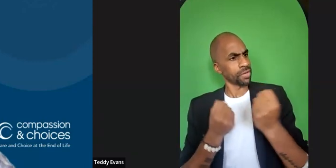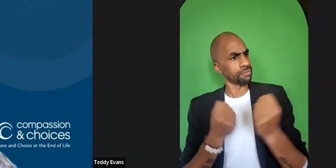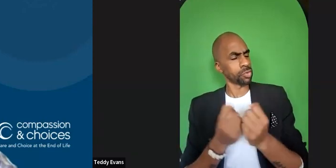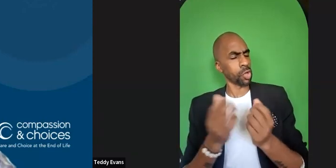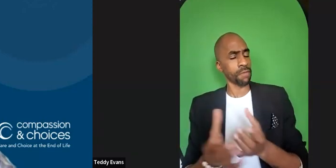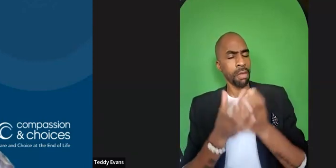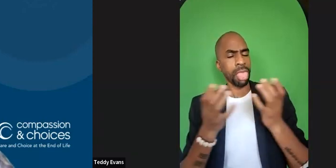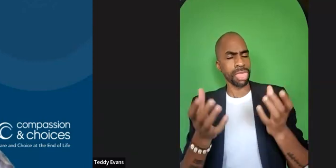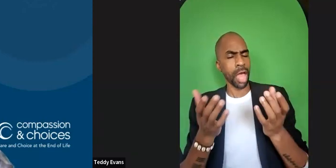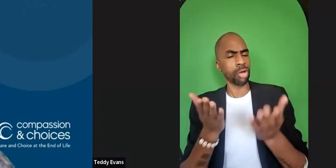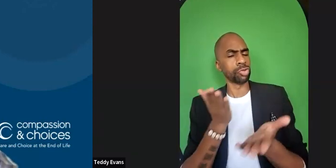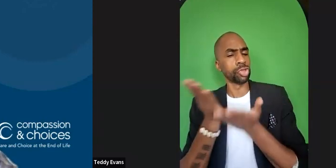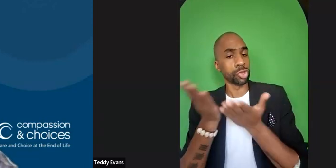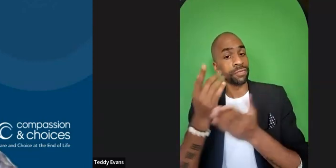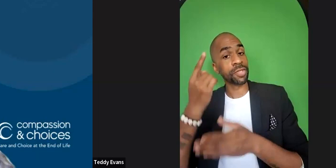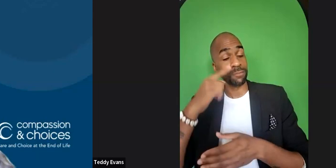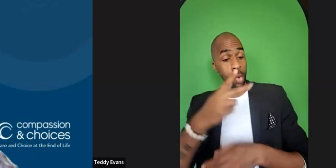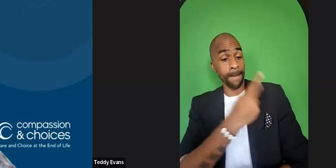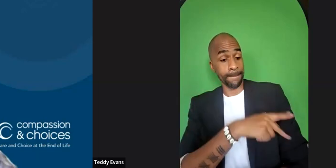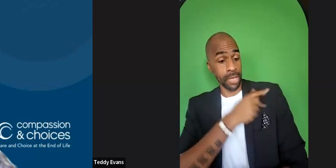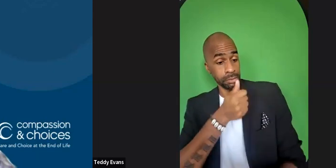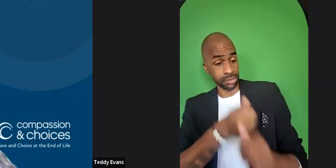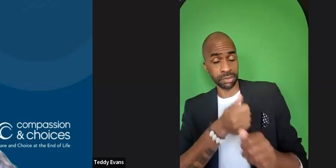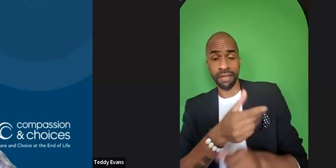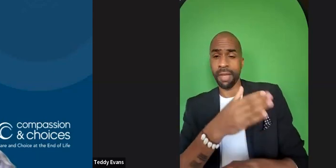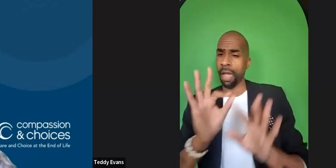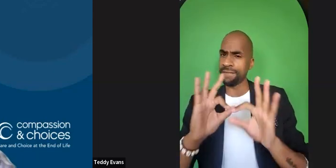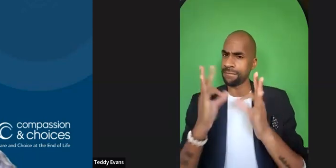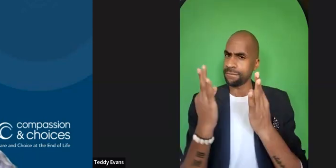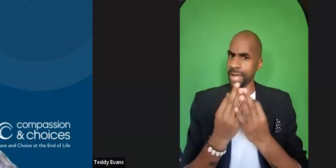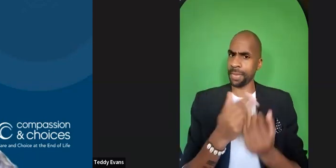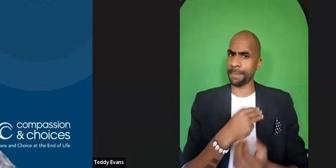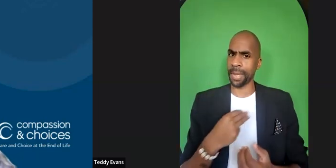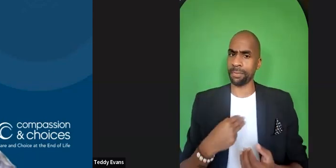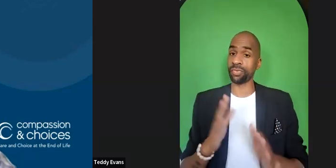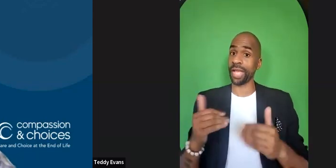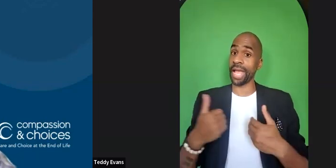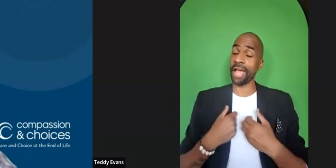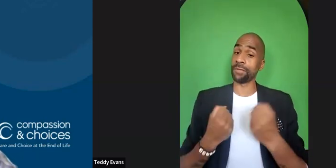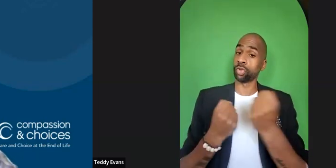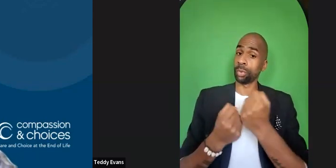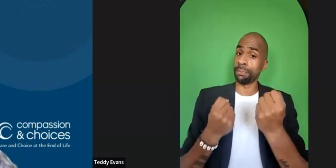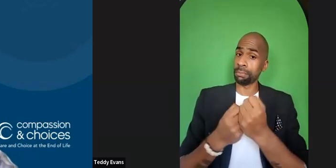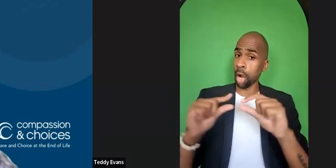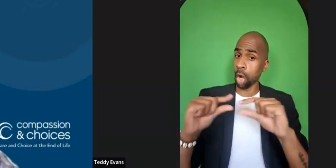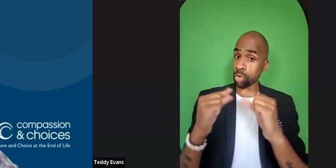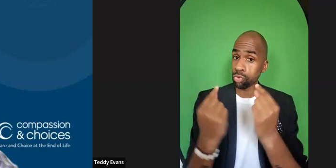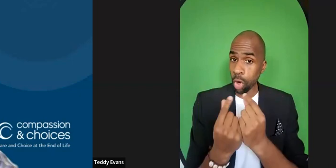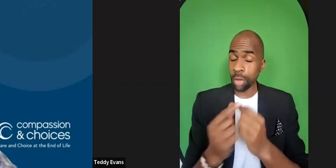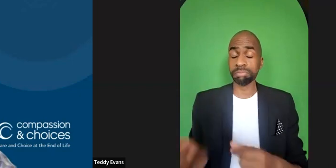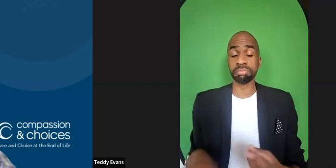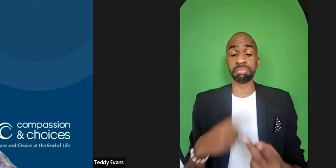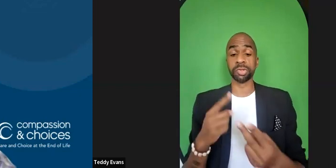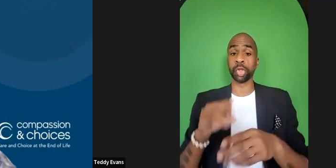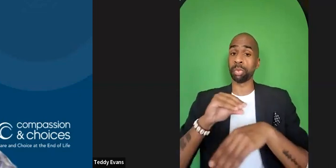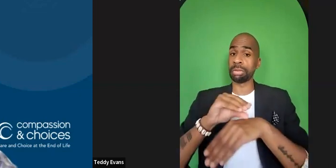for patients and family members. They have support groups, for example. They also have case managers